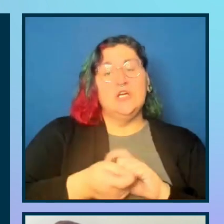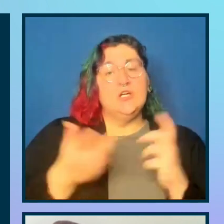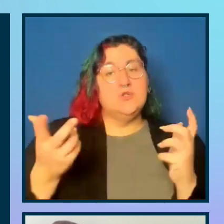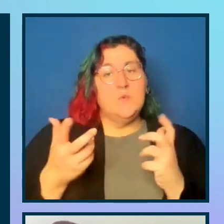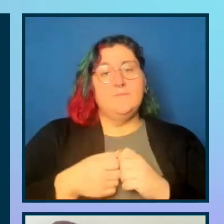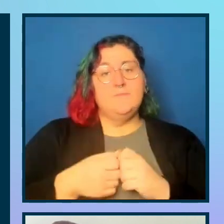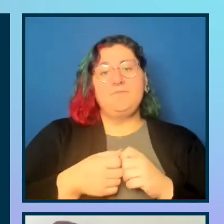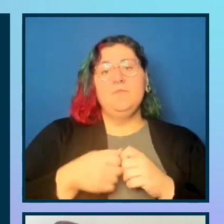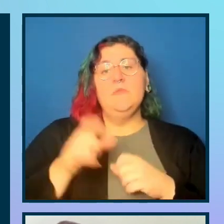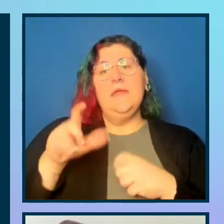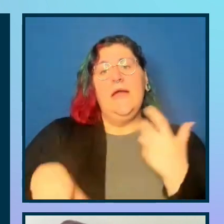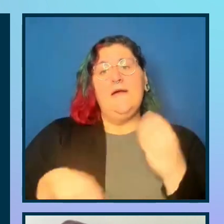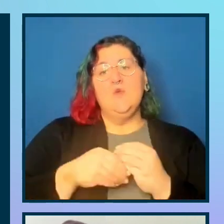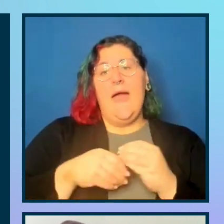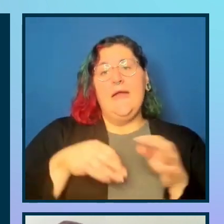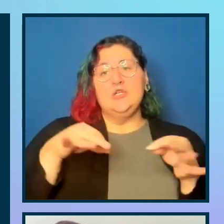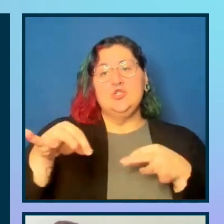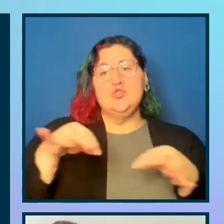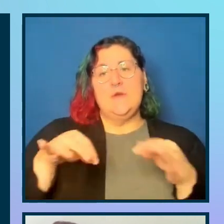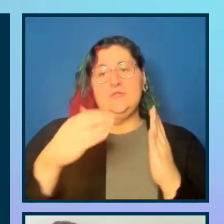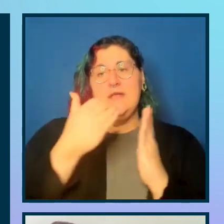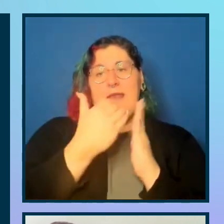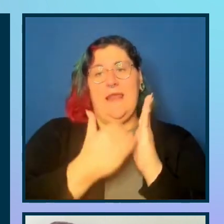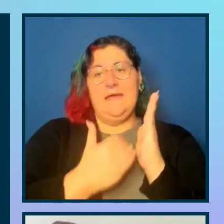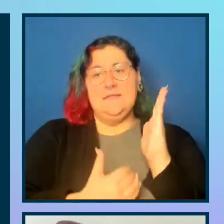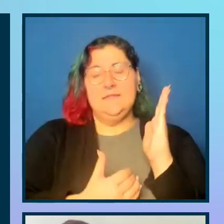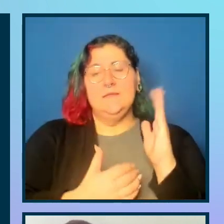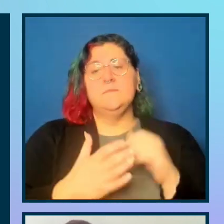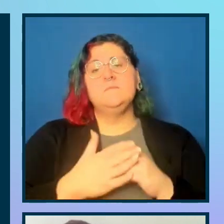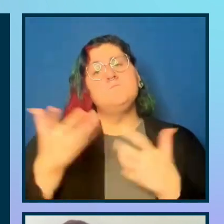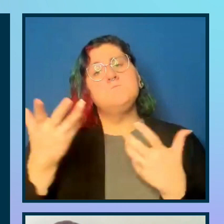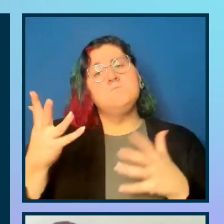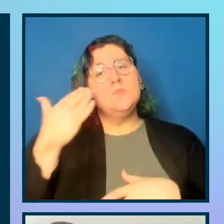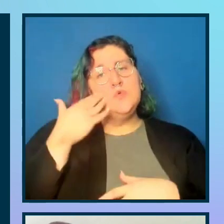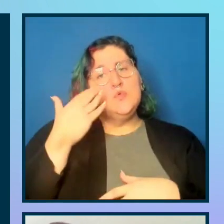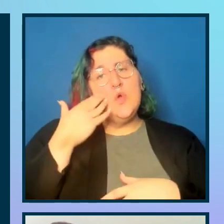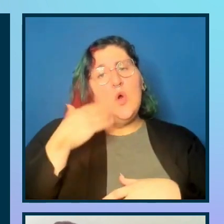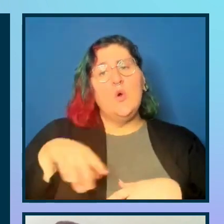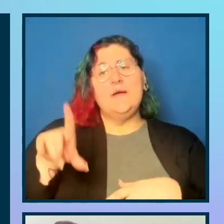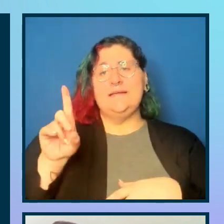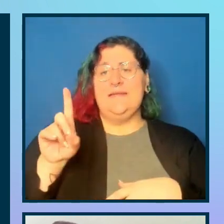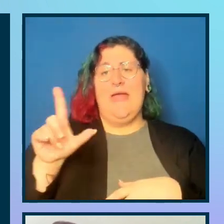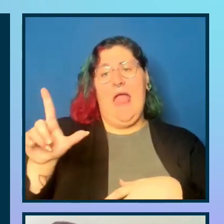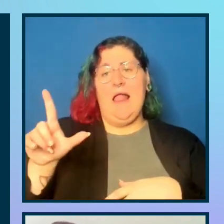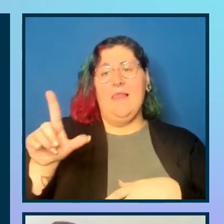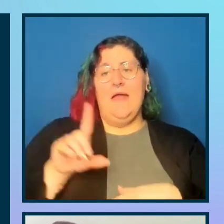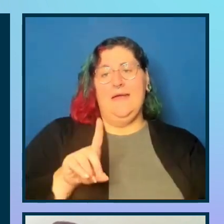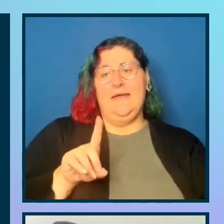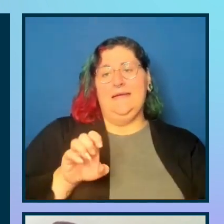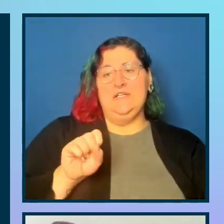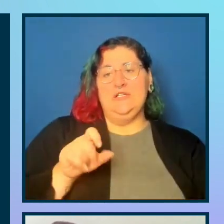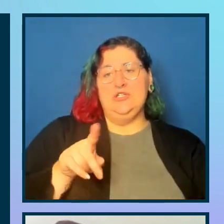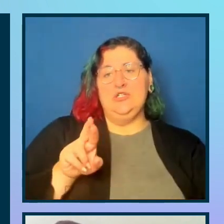add a description list. Now, some of you guys might know the description list, the DL element. This helps us to